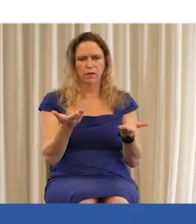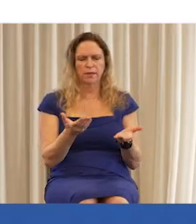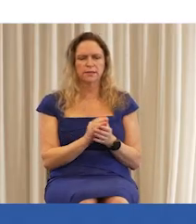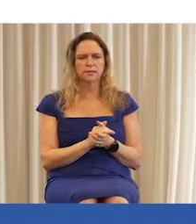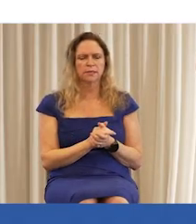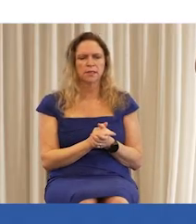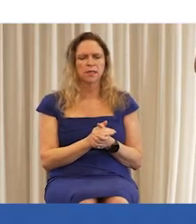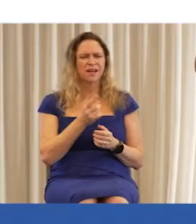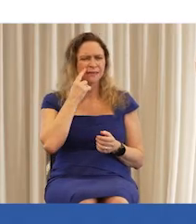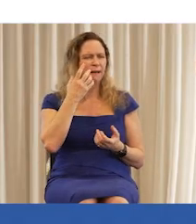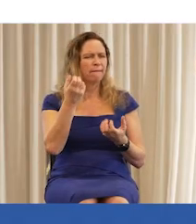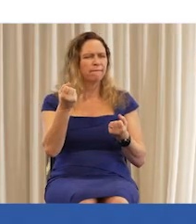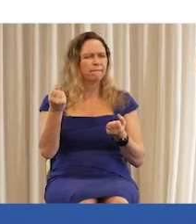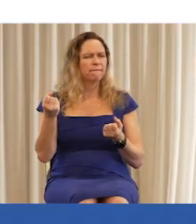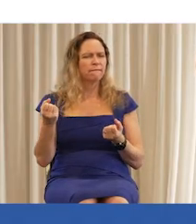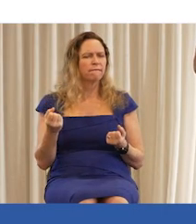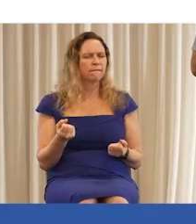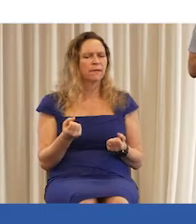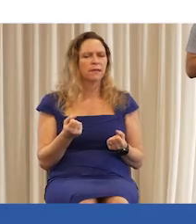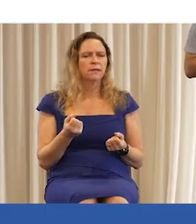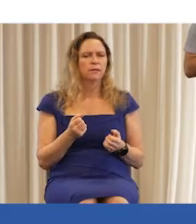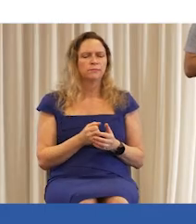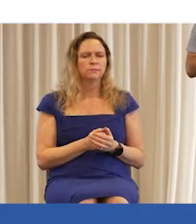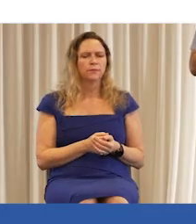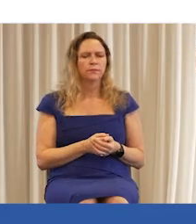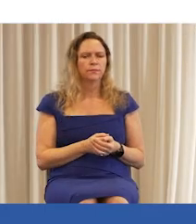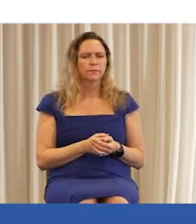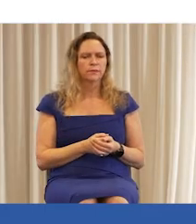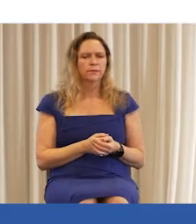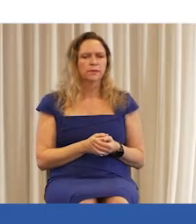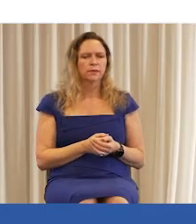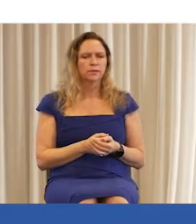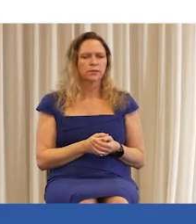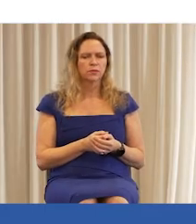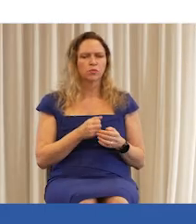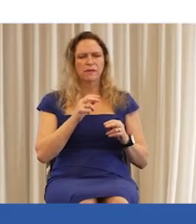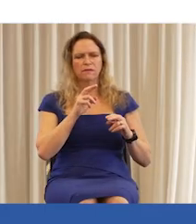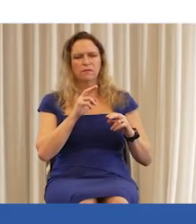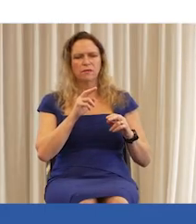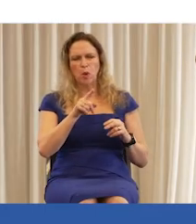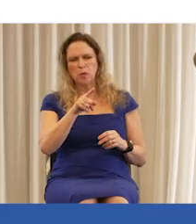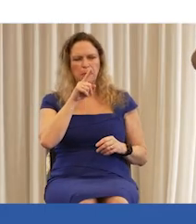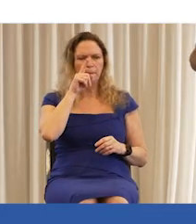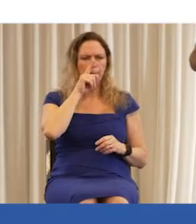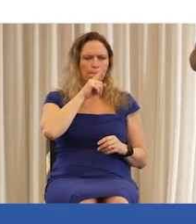see that plenty of times with families, that it's almost, not good enough, or that those people don't have the answers. And